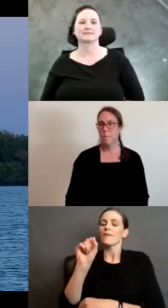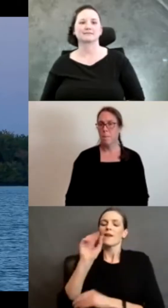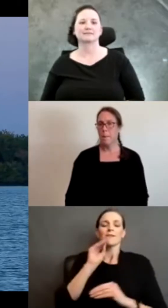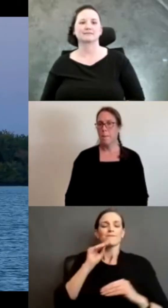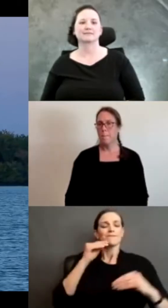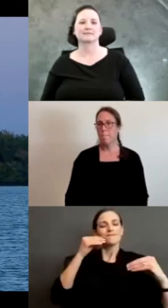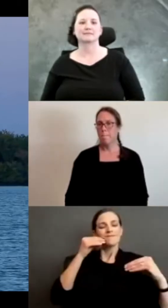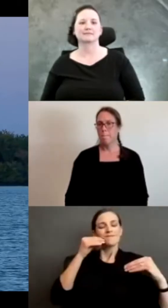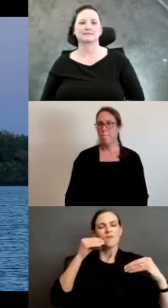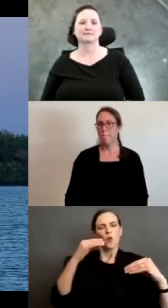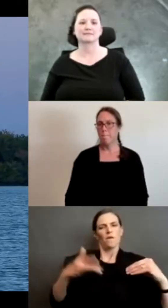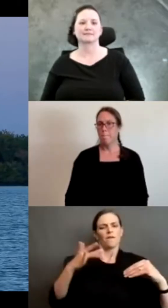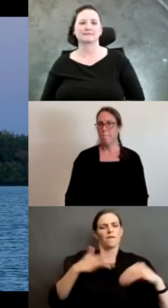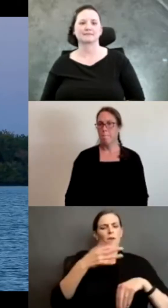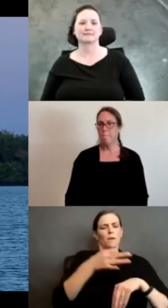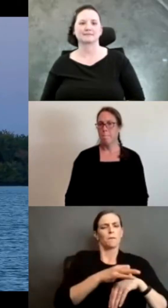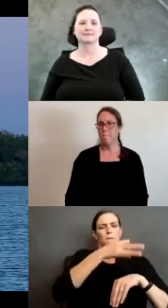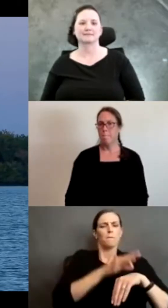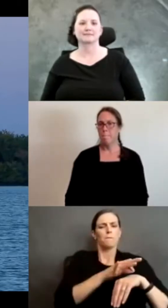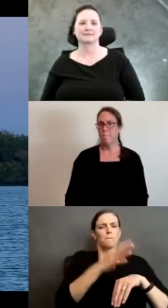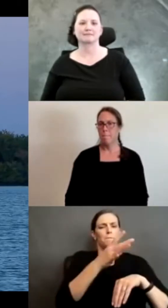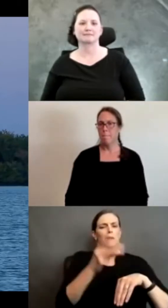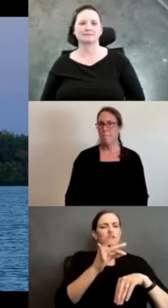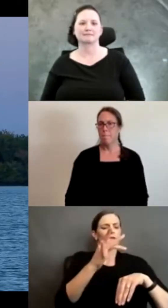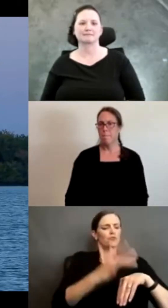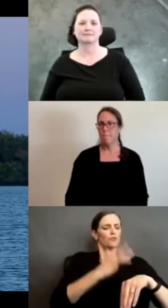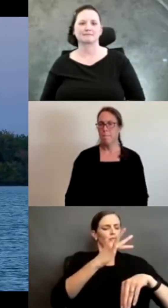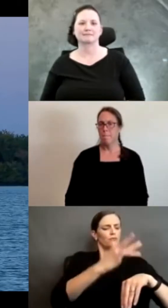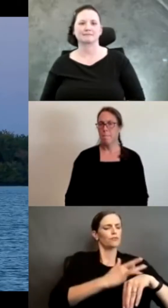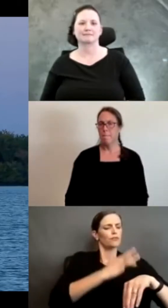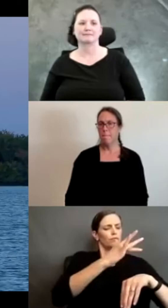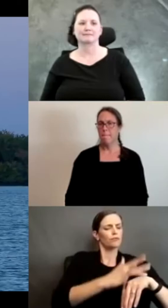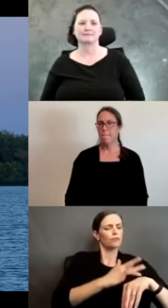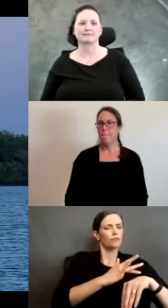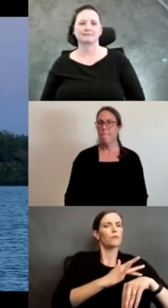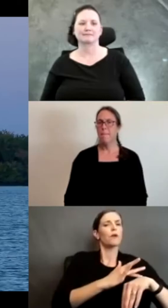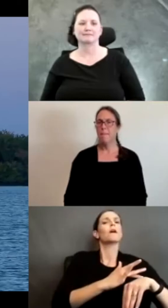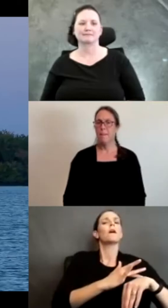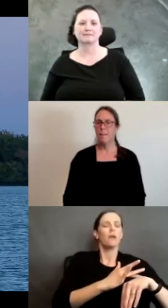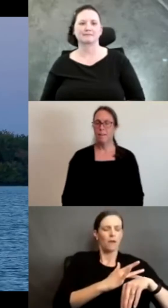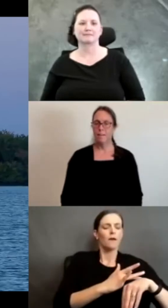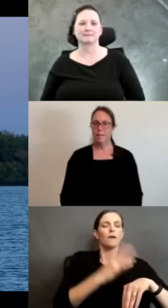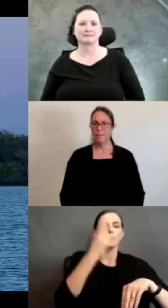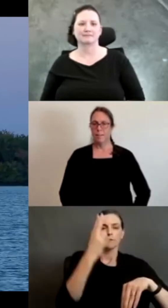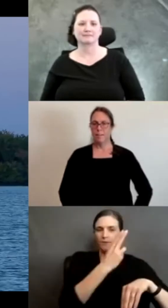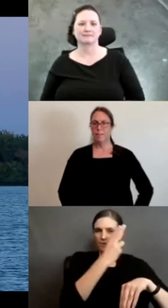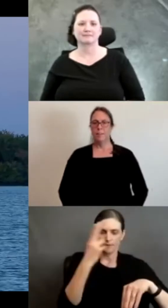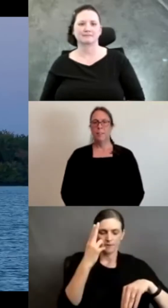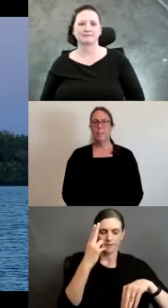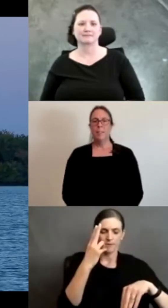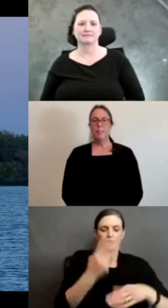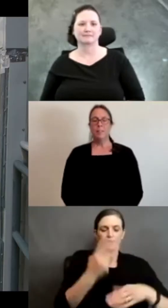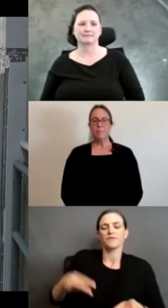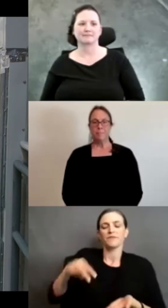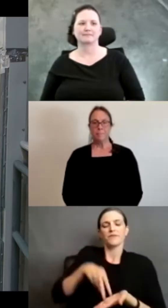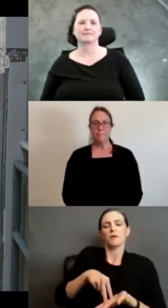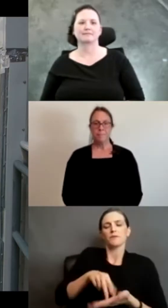by. She makes the sign of the cross, stands, and walks toward the others.